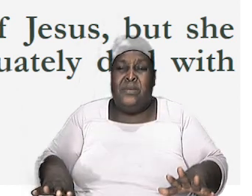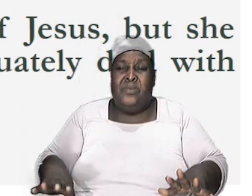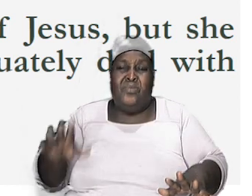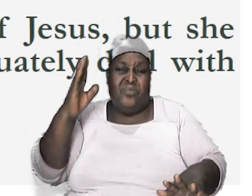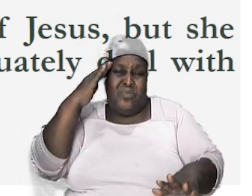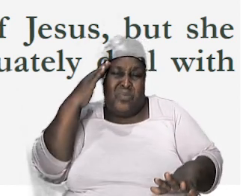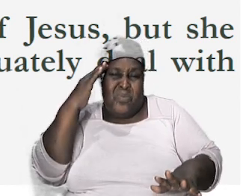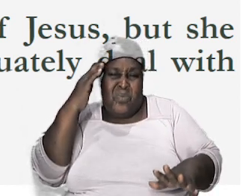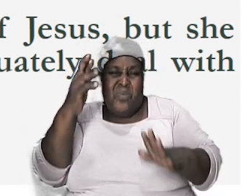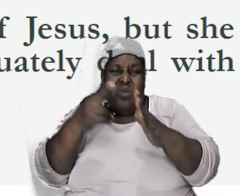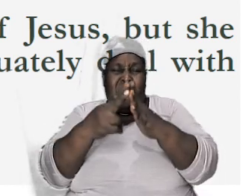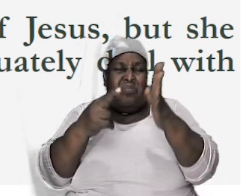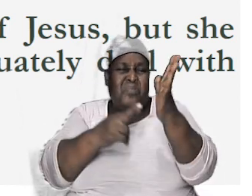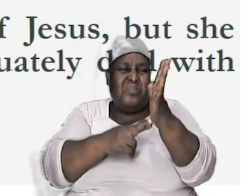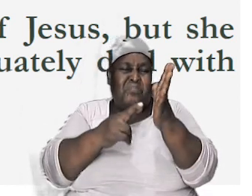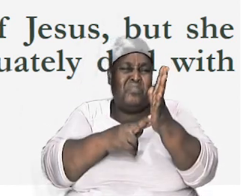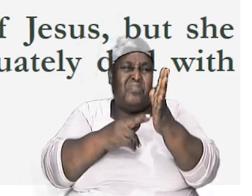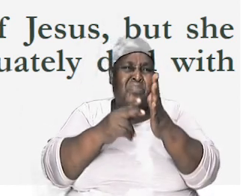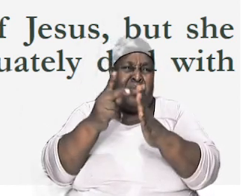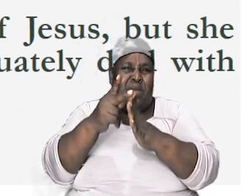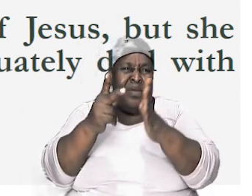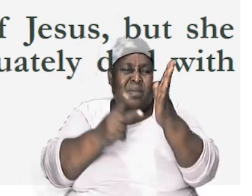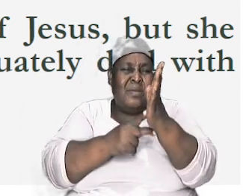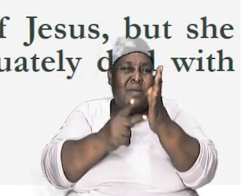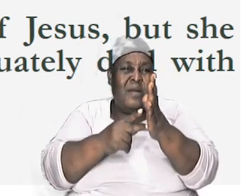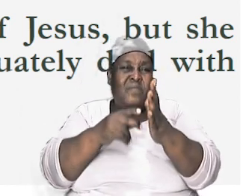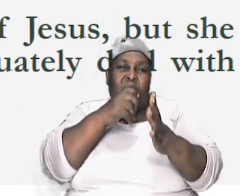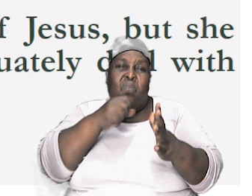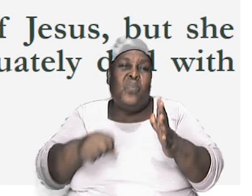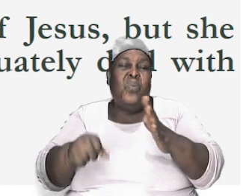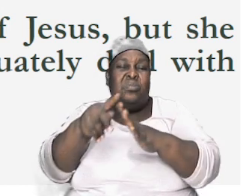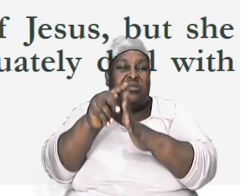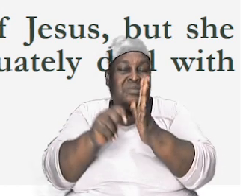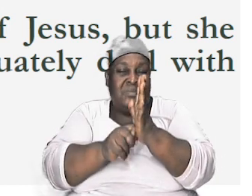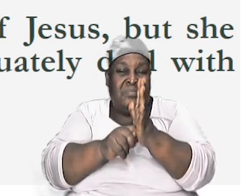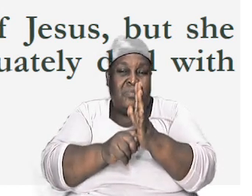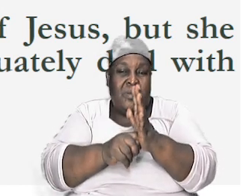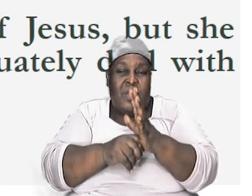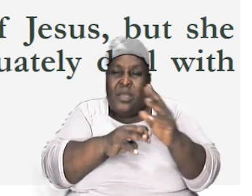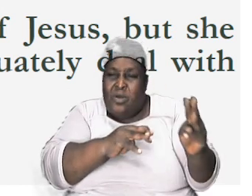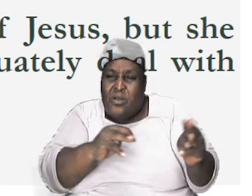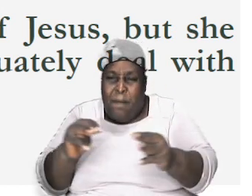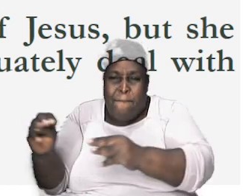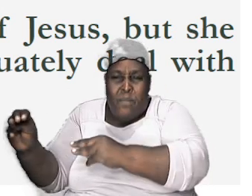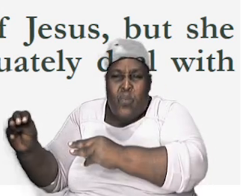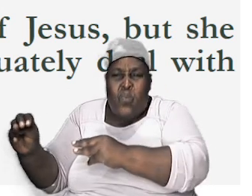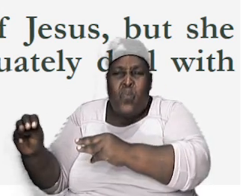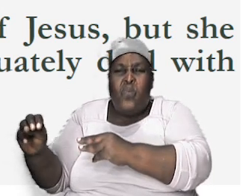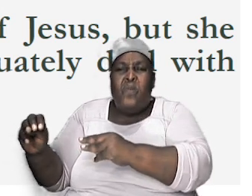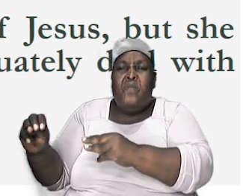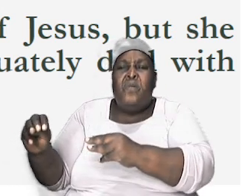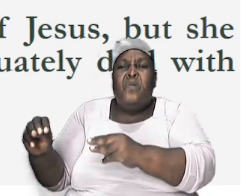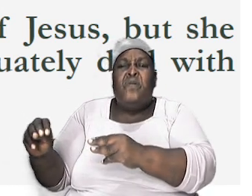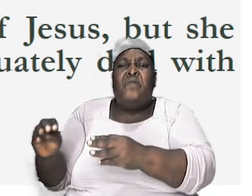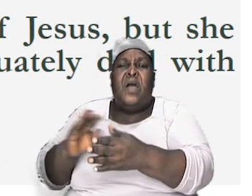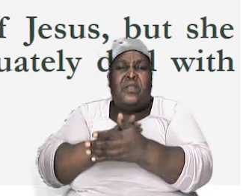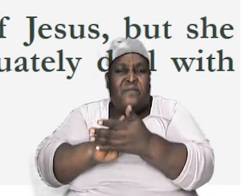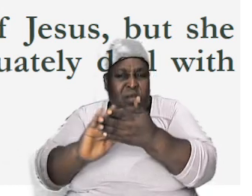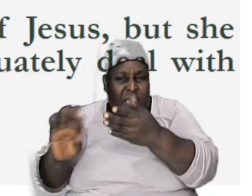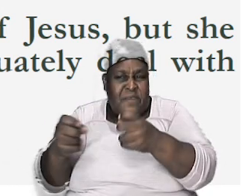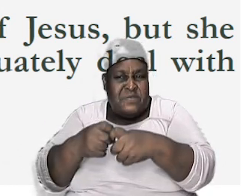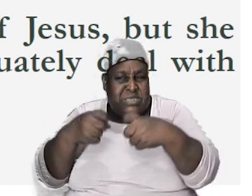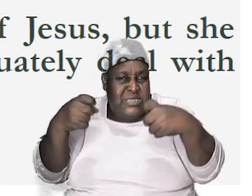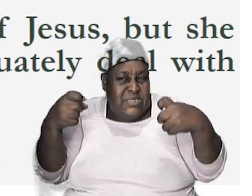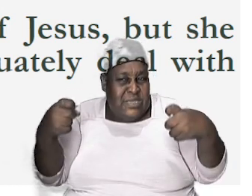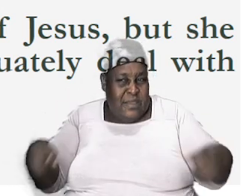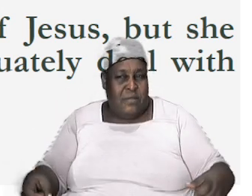Old Testament. And she knew that there's one that's going to come and is going to remove the whole stain of sin. To know that one is going to